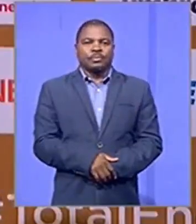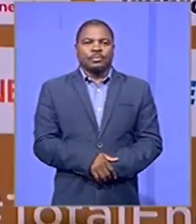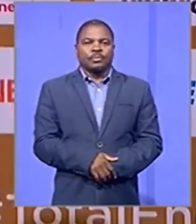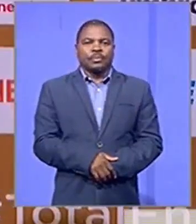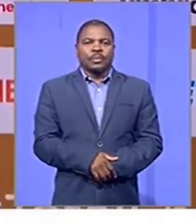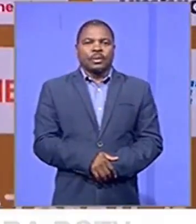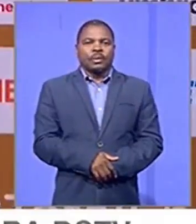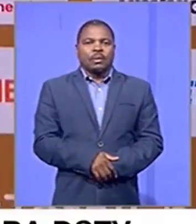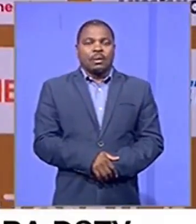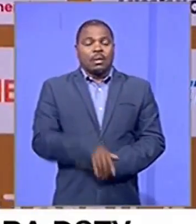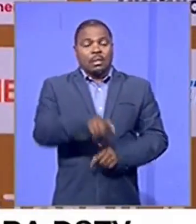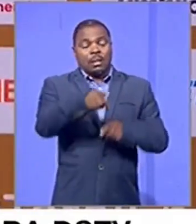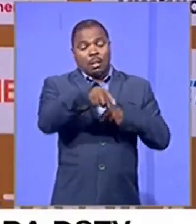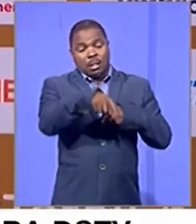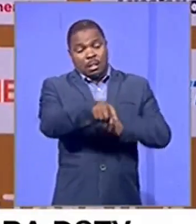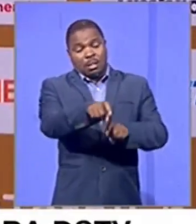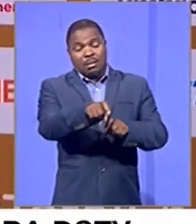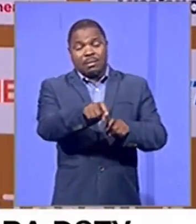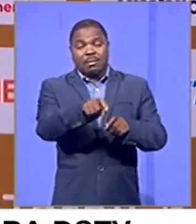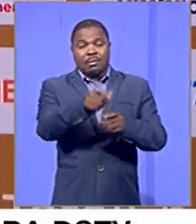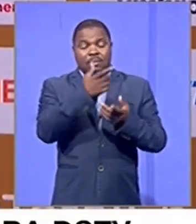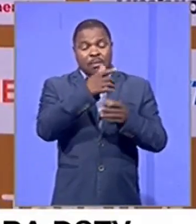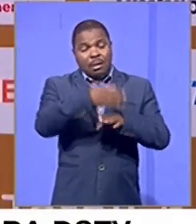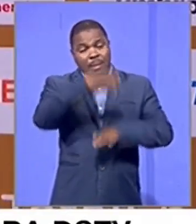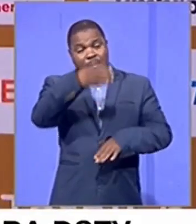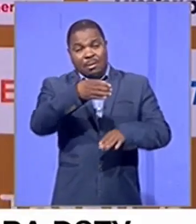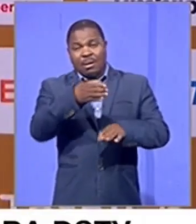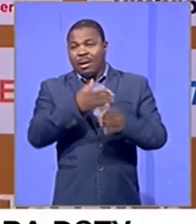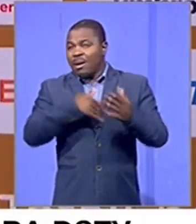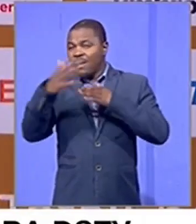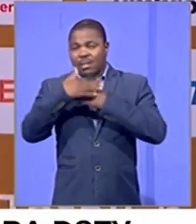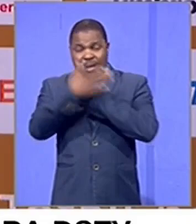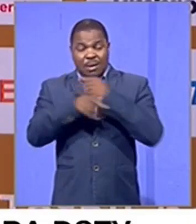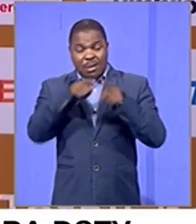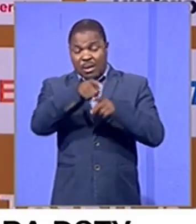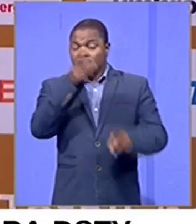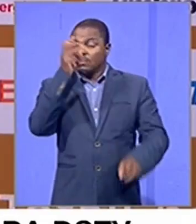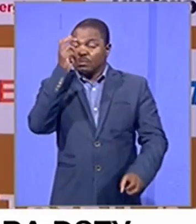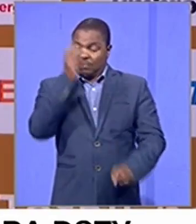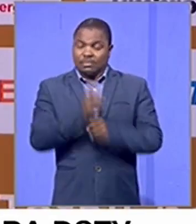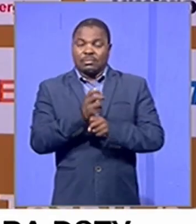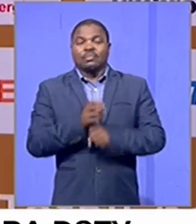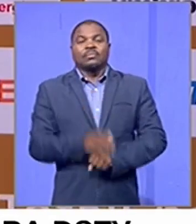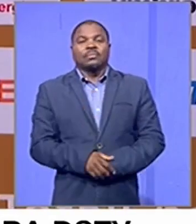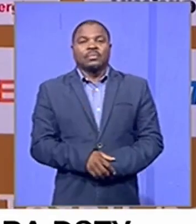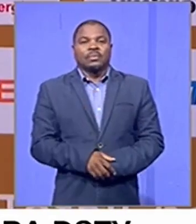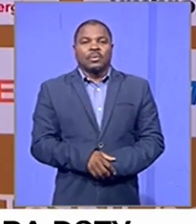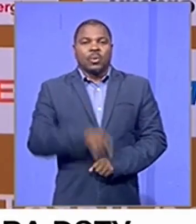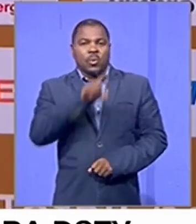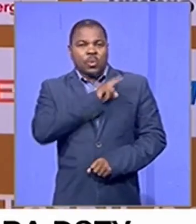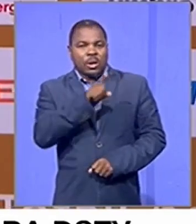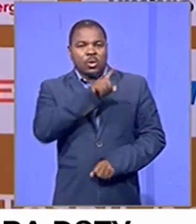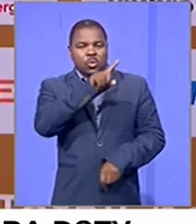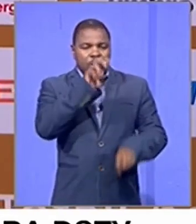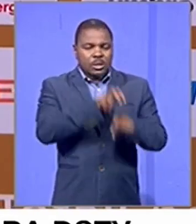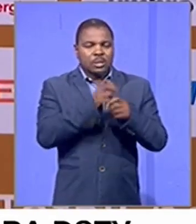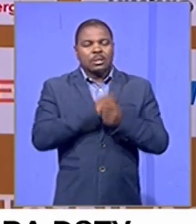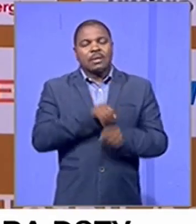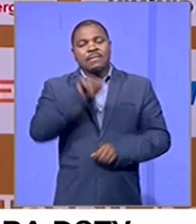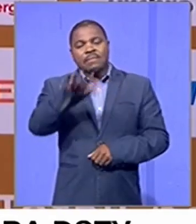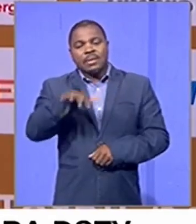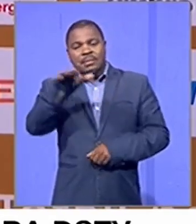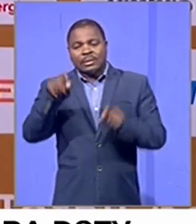The league title is the hardest in any country to win because you've got to play against